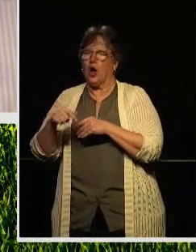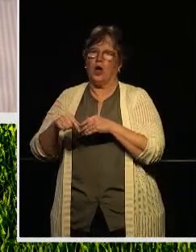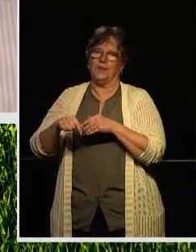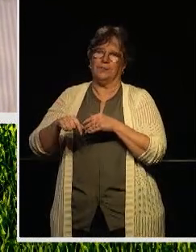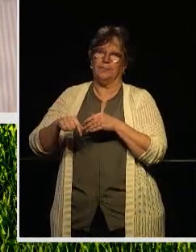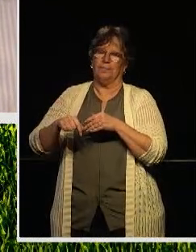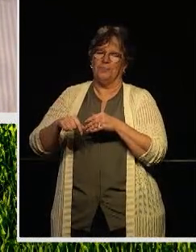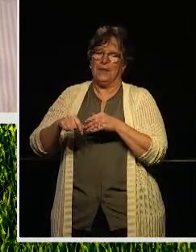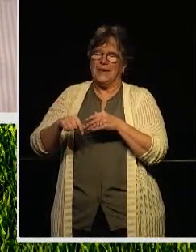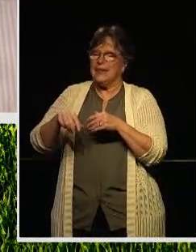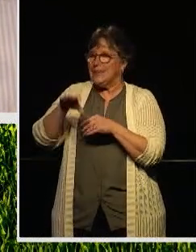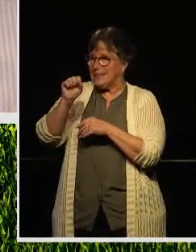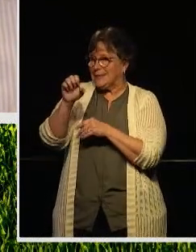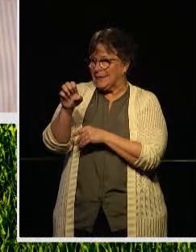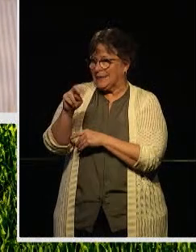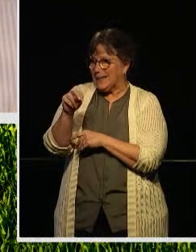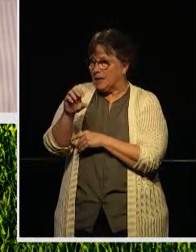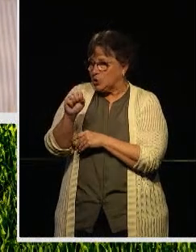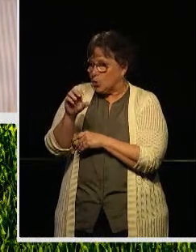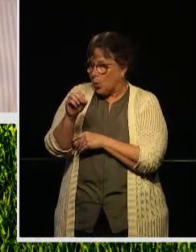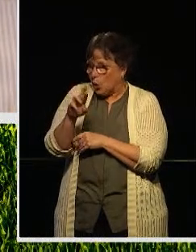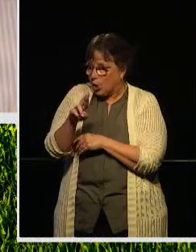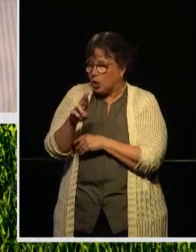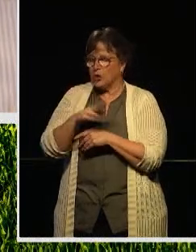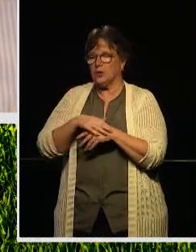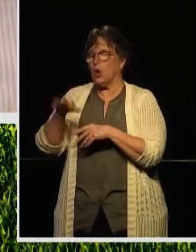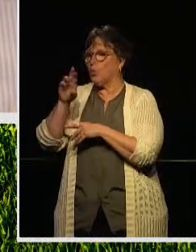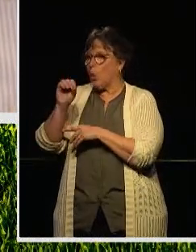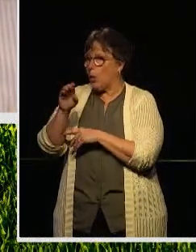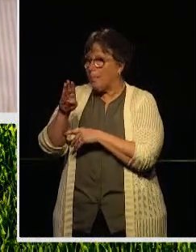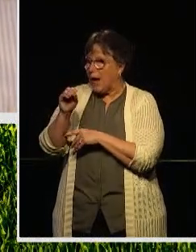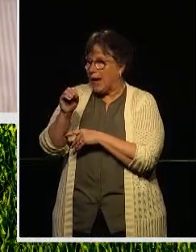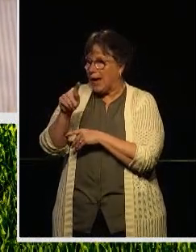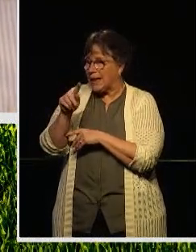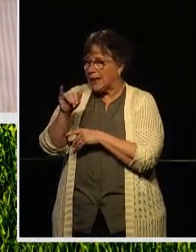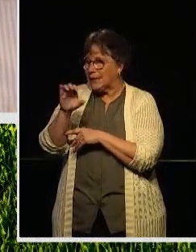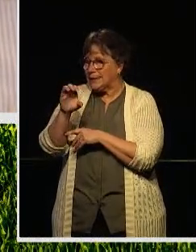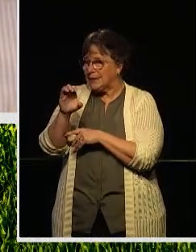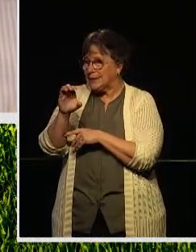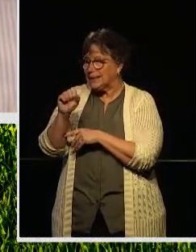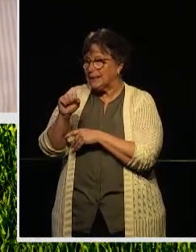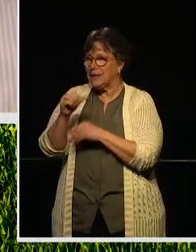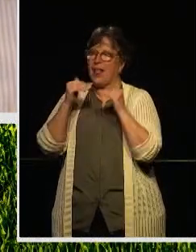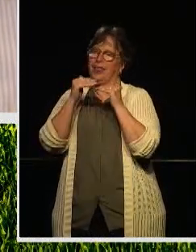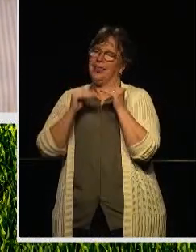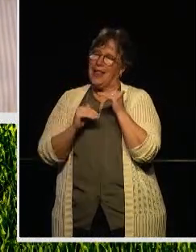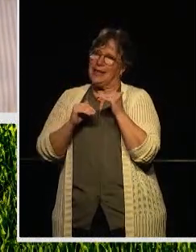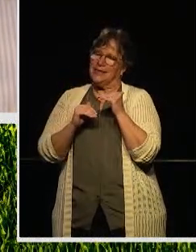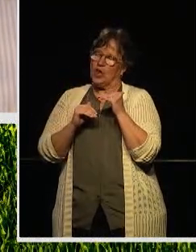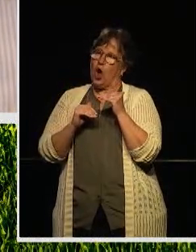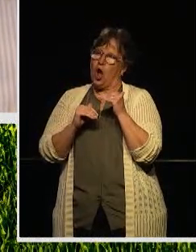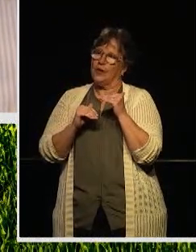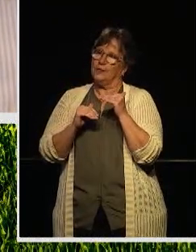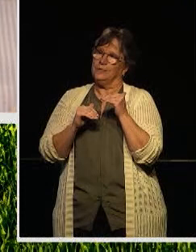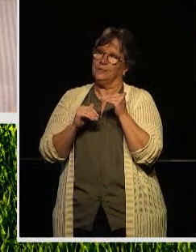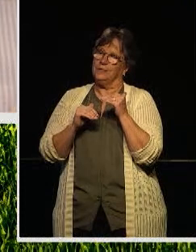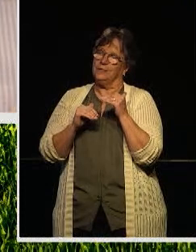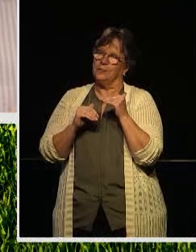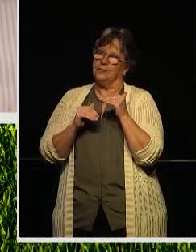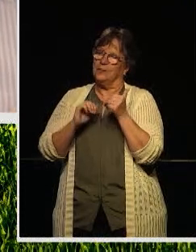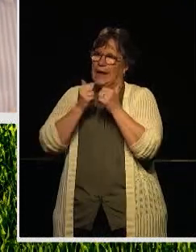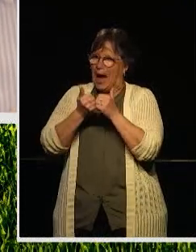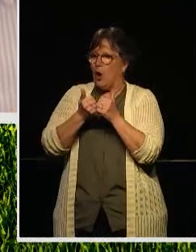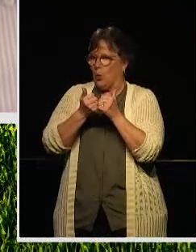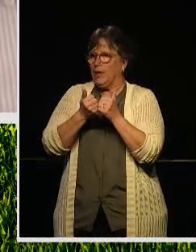autonomy, data, less from the perspective of apps that could be helpful, which is also within the space of